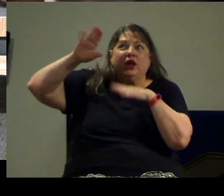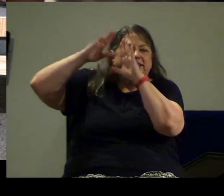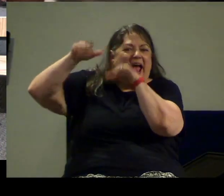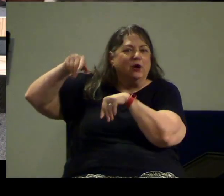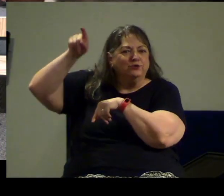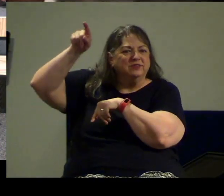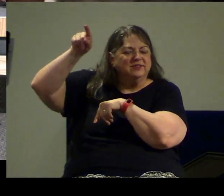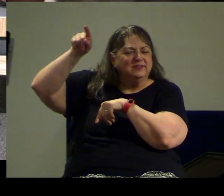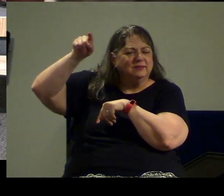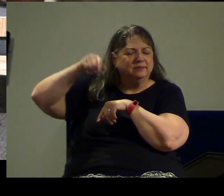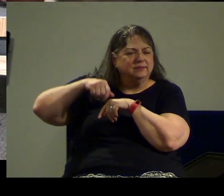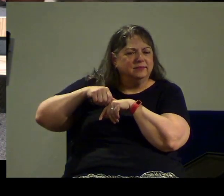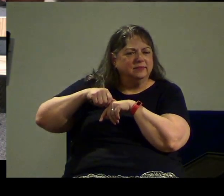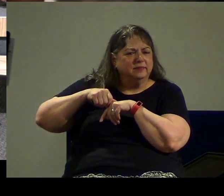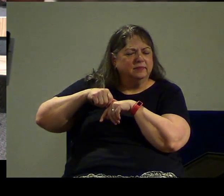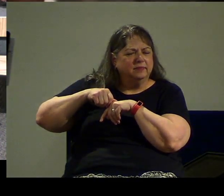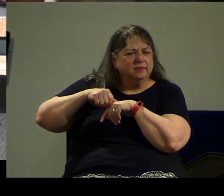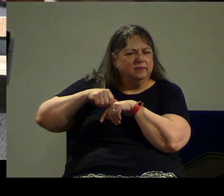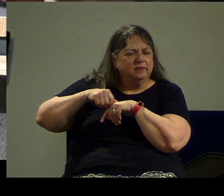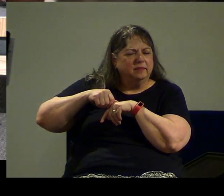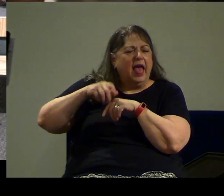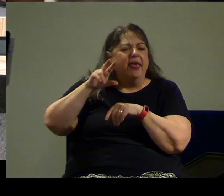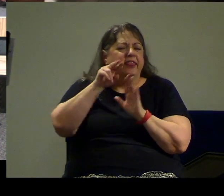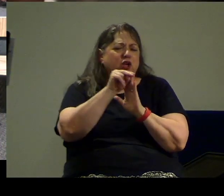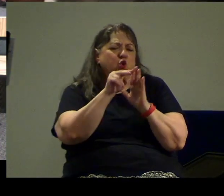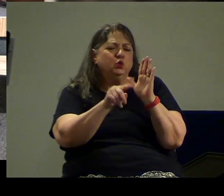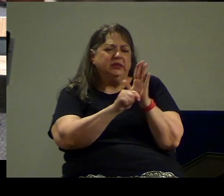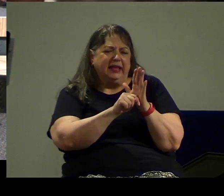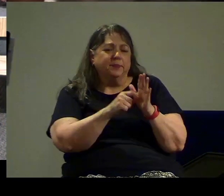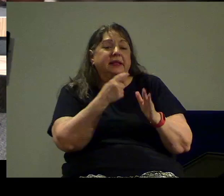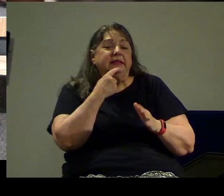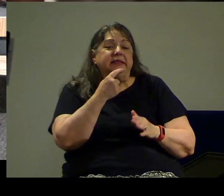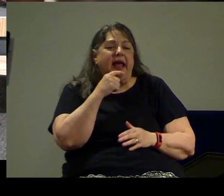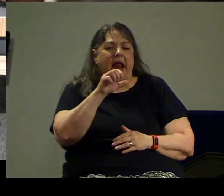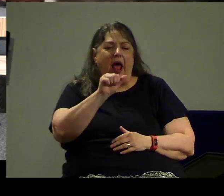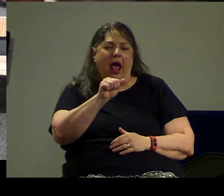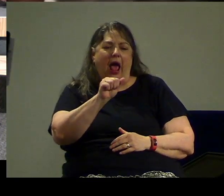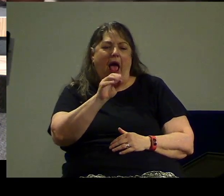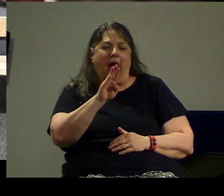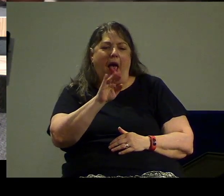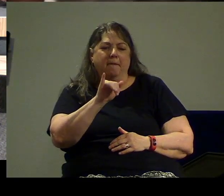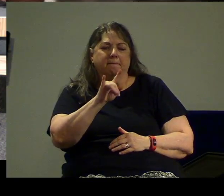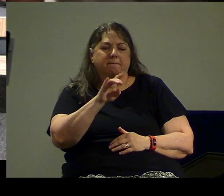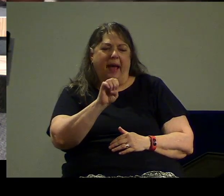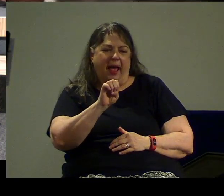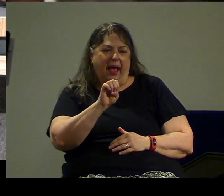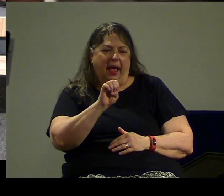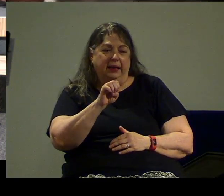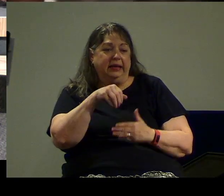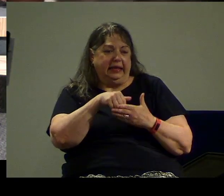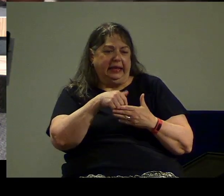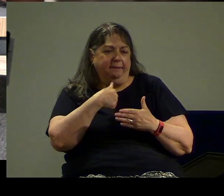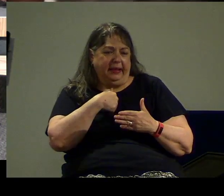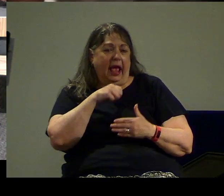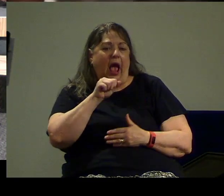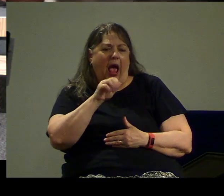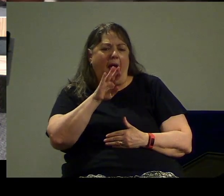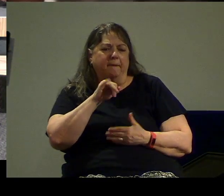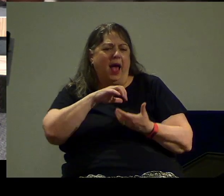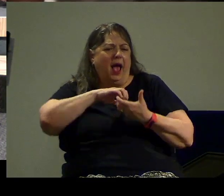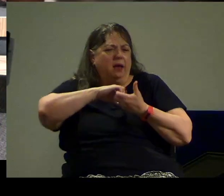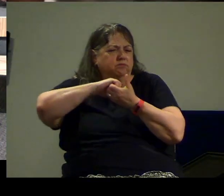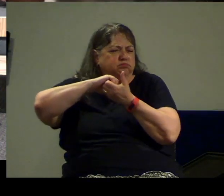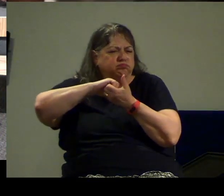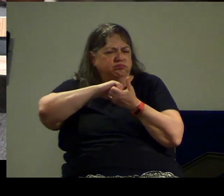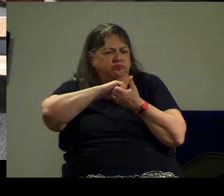about abide in me. God is a God of fellowship and relationships. God in the New Testament, Jesus